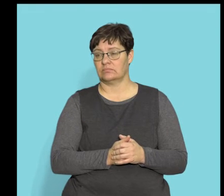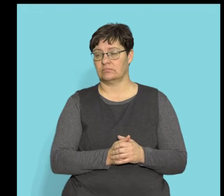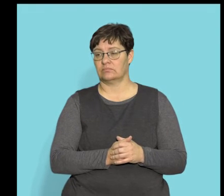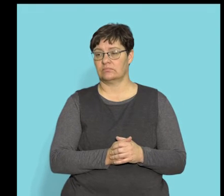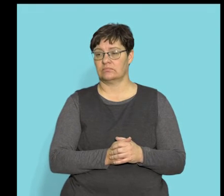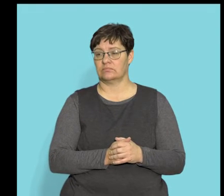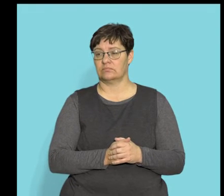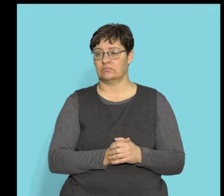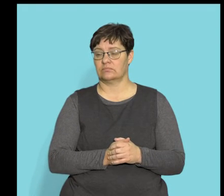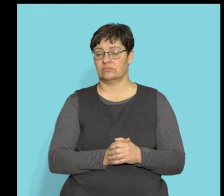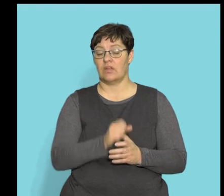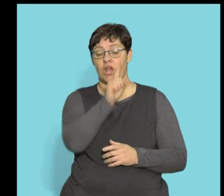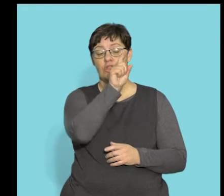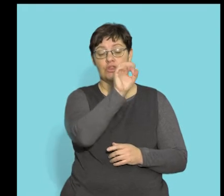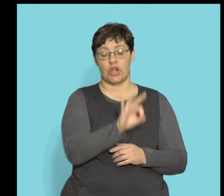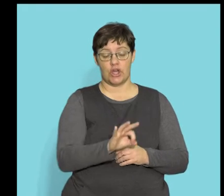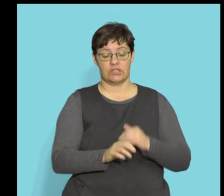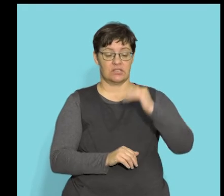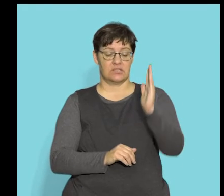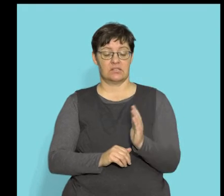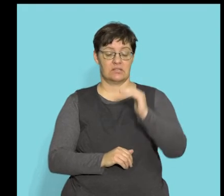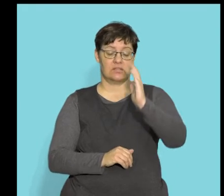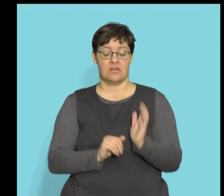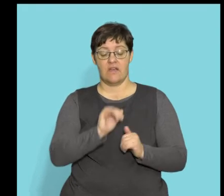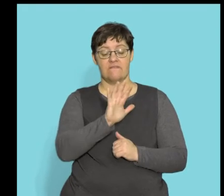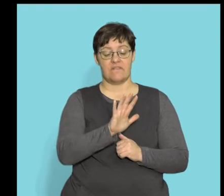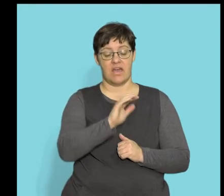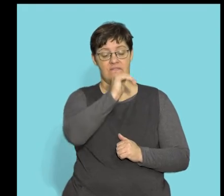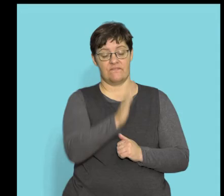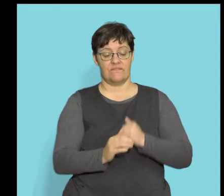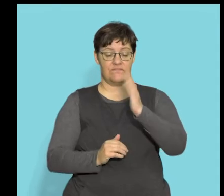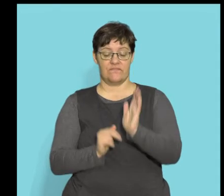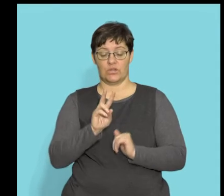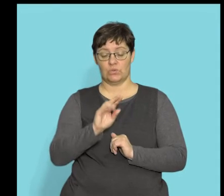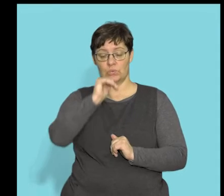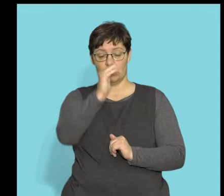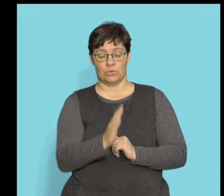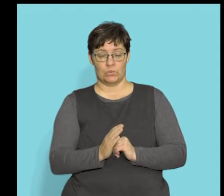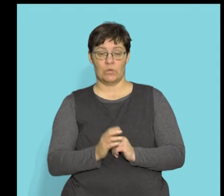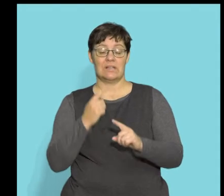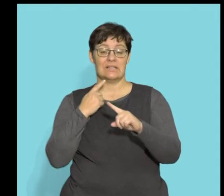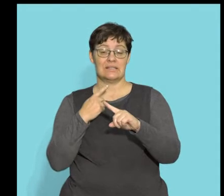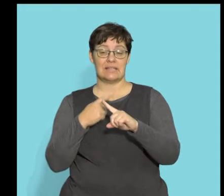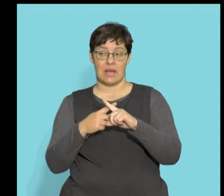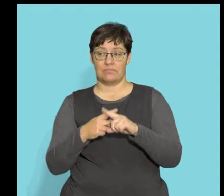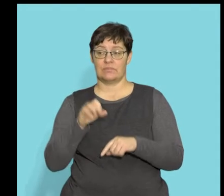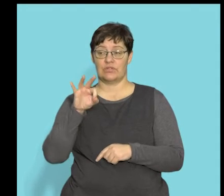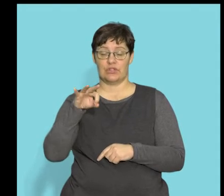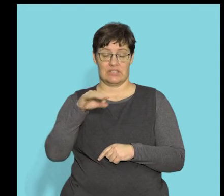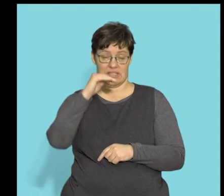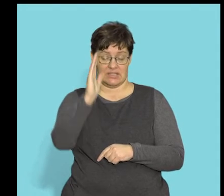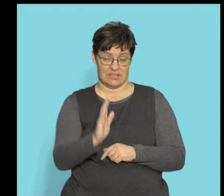have 1/3 times 5 times 2 multiplied by the perpendicular height of